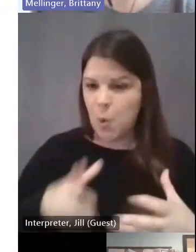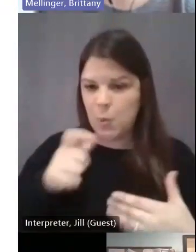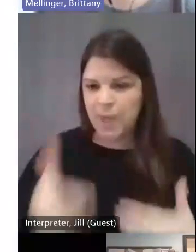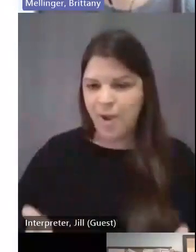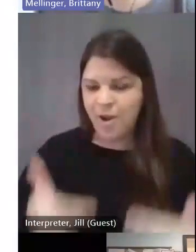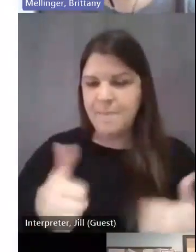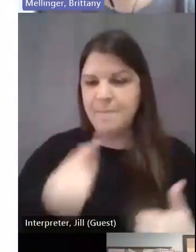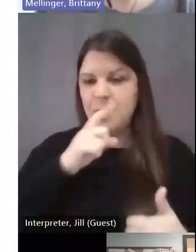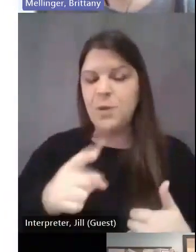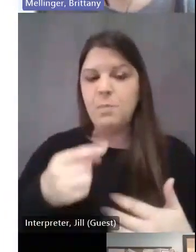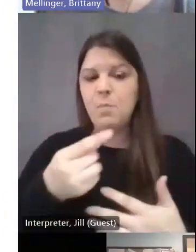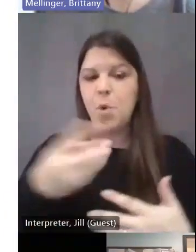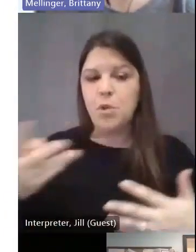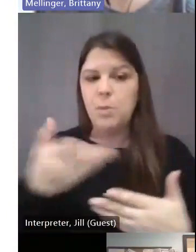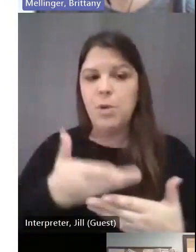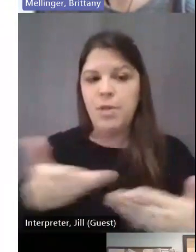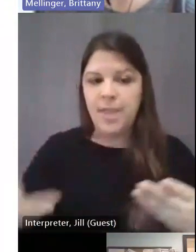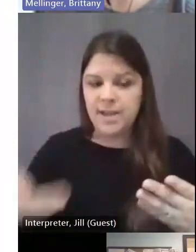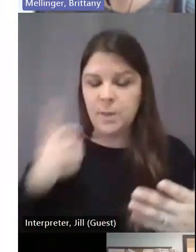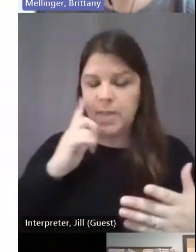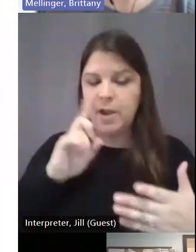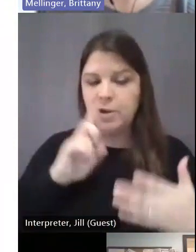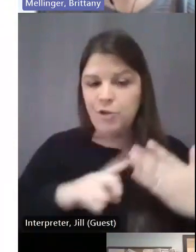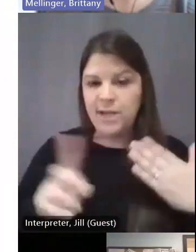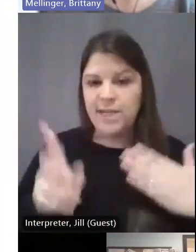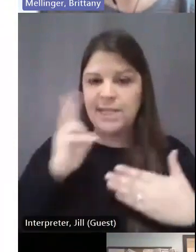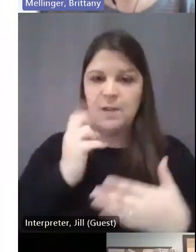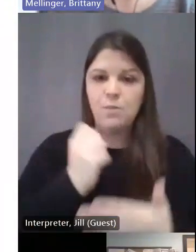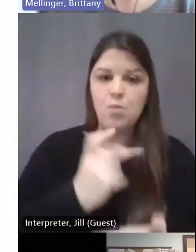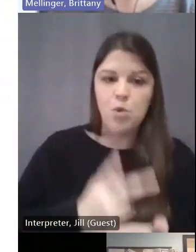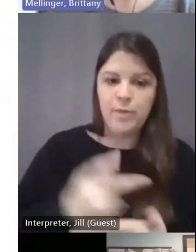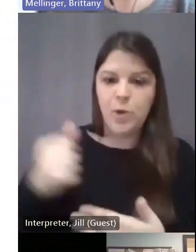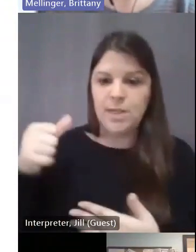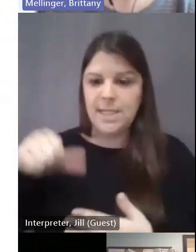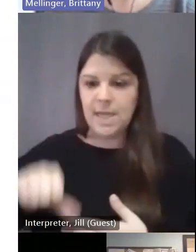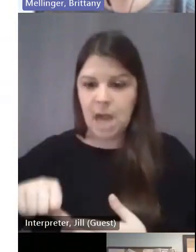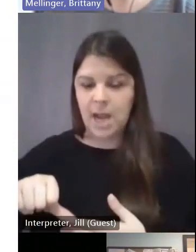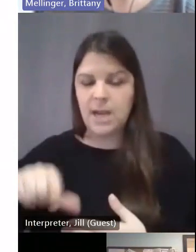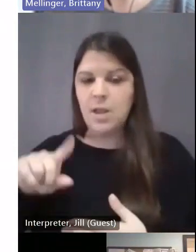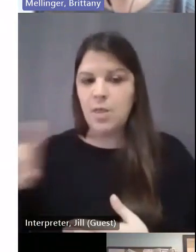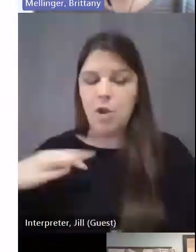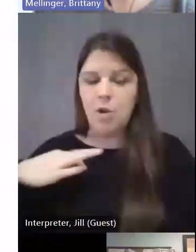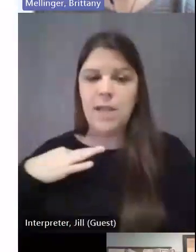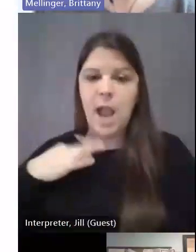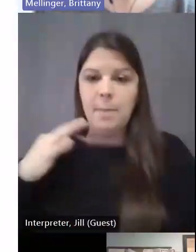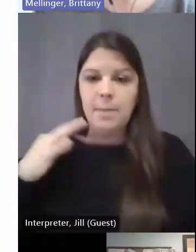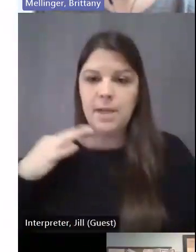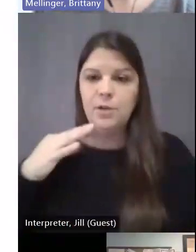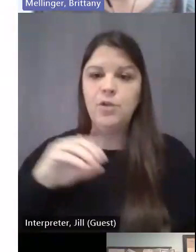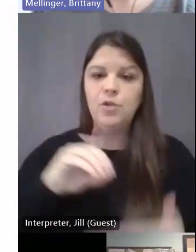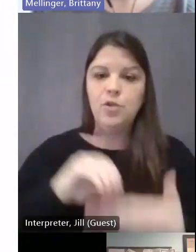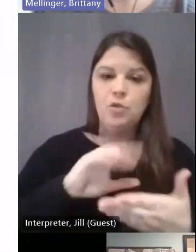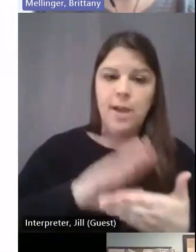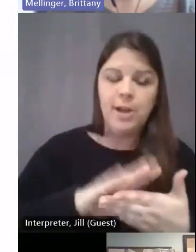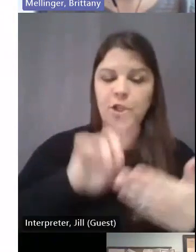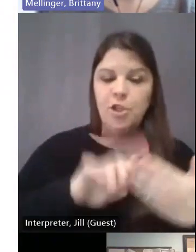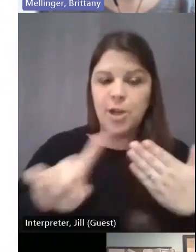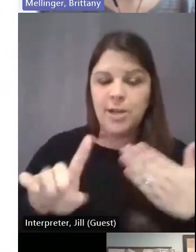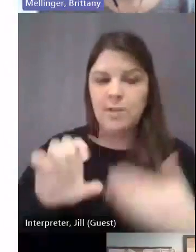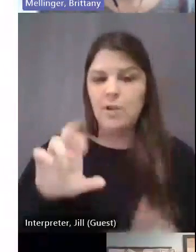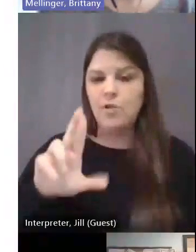they're using multiple factors when they're looking at approving or denying an applicant. So looking at reference checks, credit